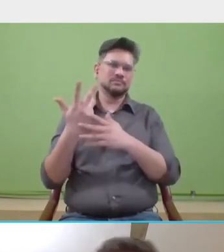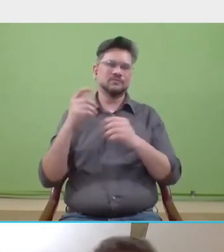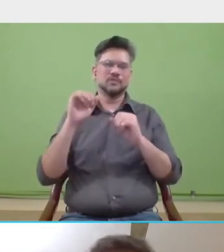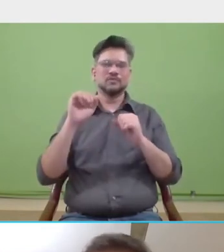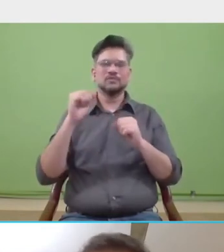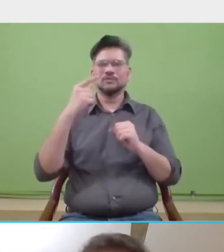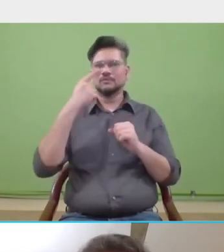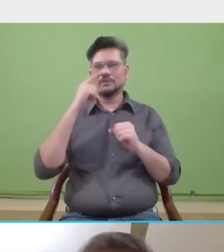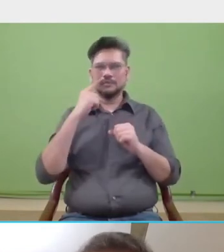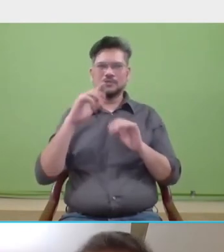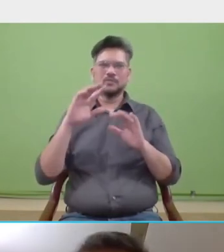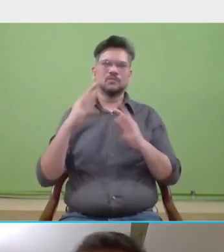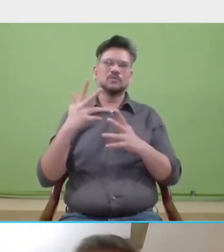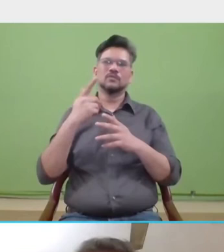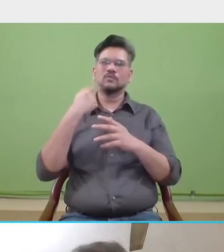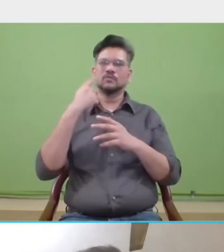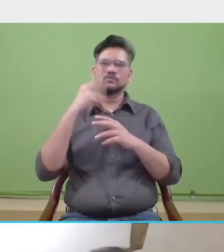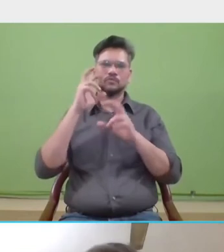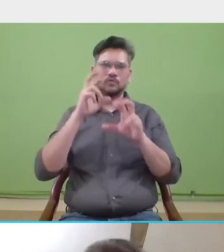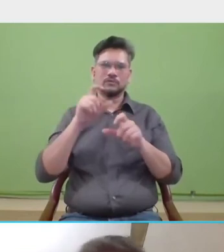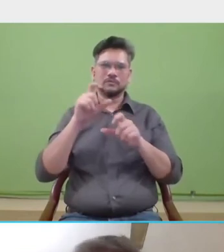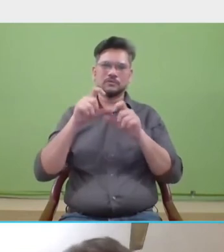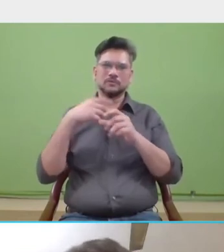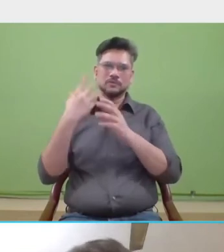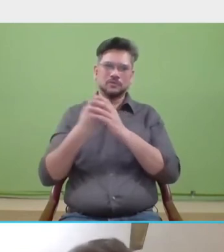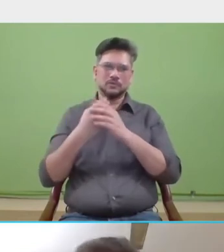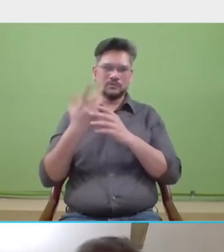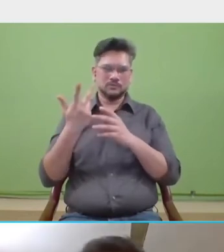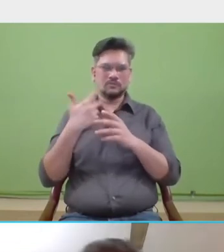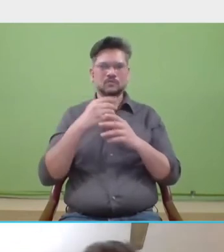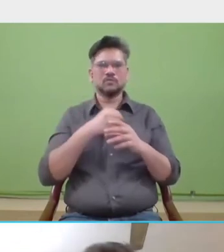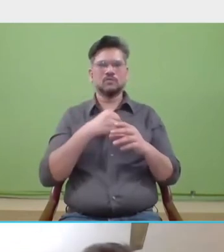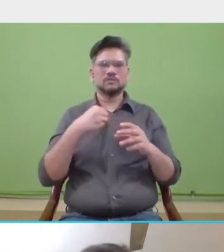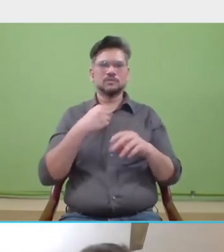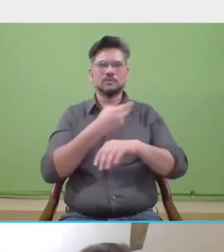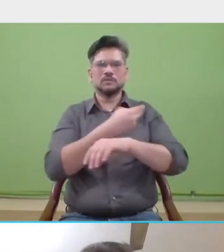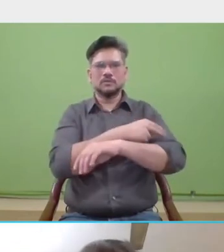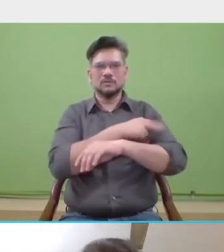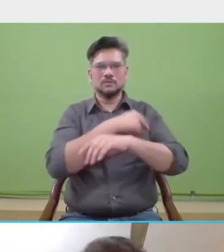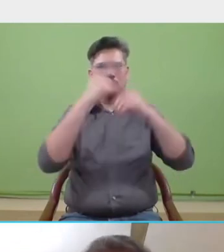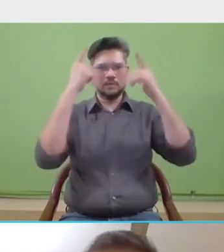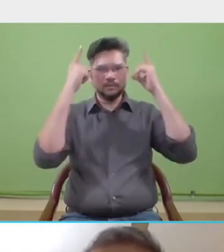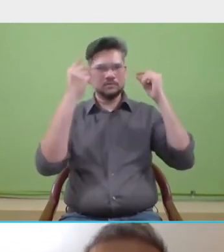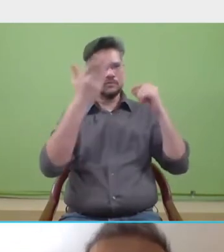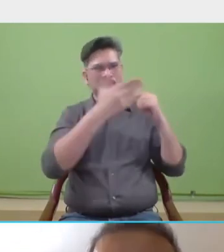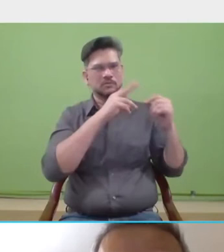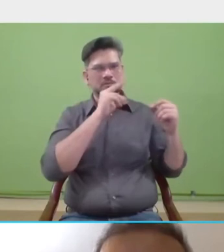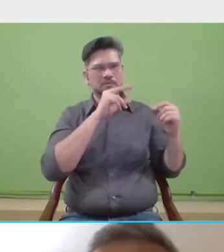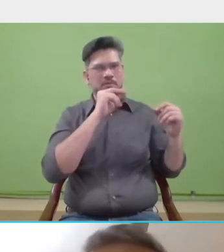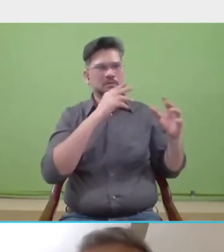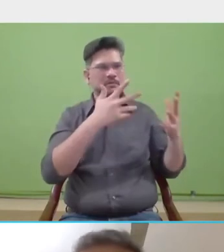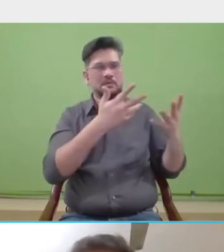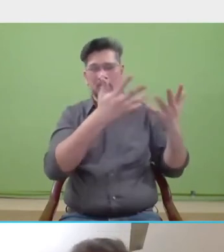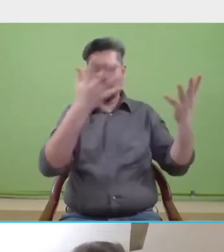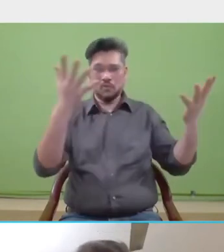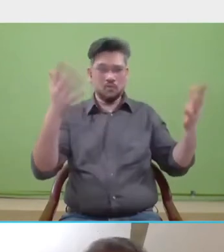caretaker are speak speaking what are people in the hospital speaking the nurses all those are inputs to this box